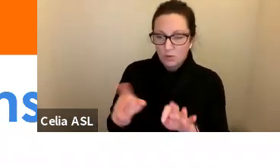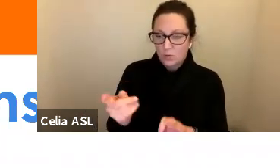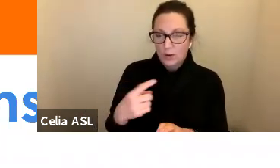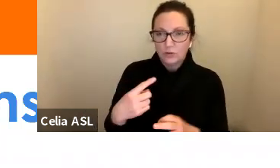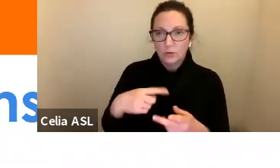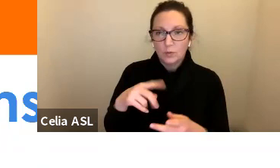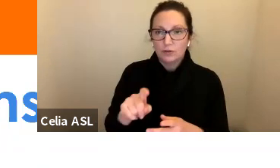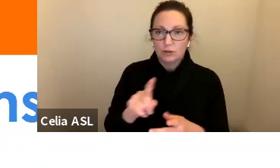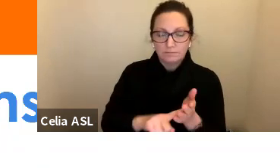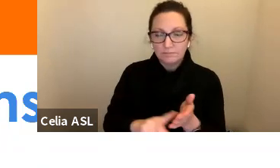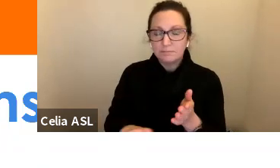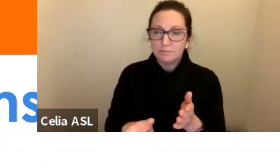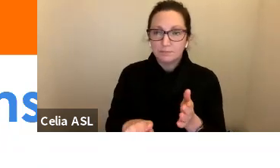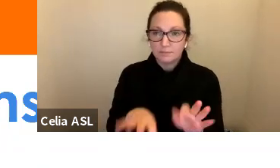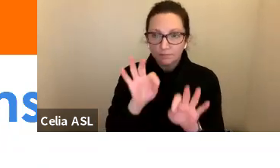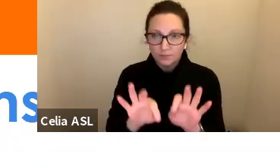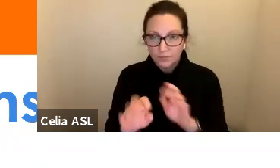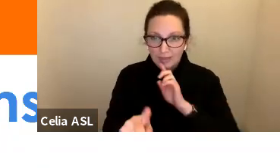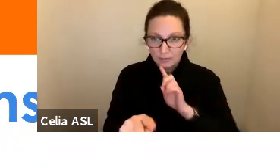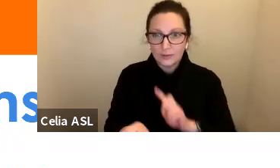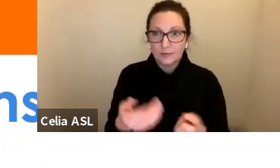right. It's great.